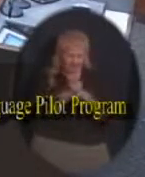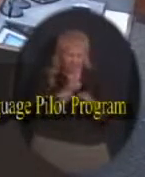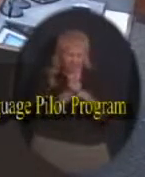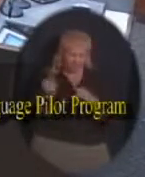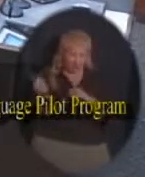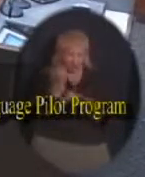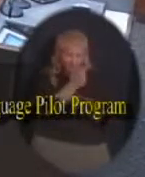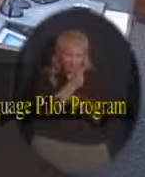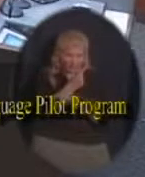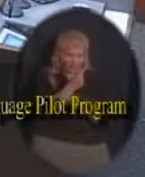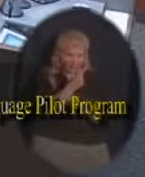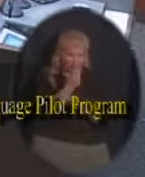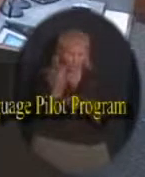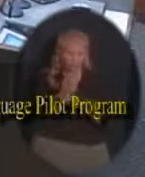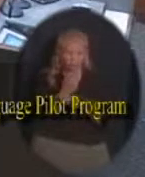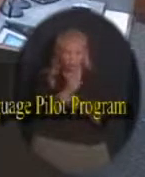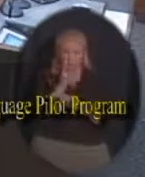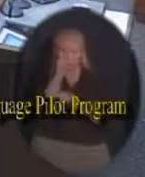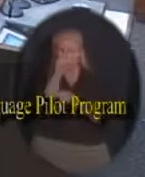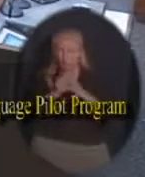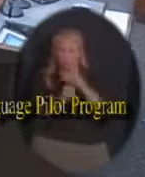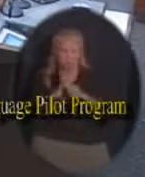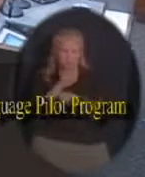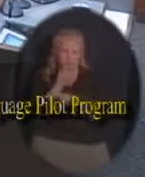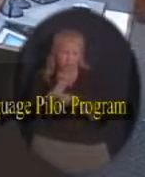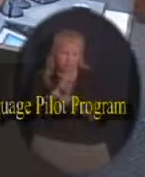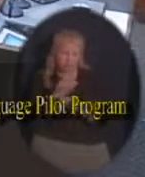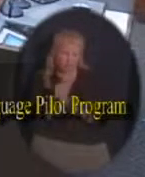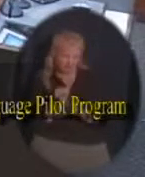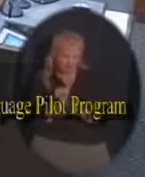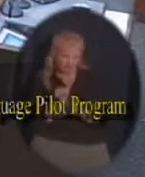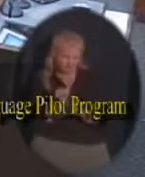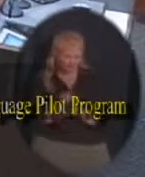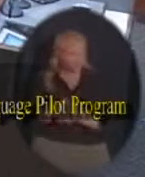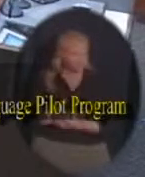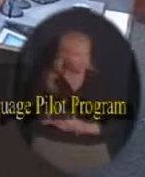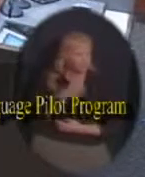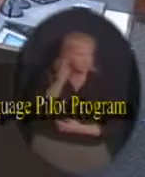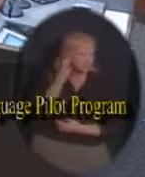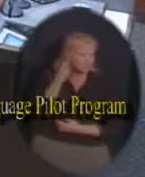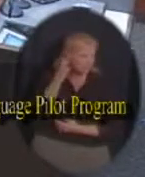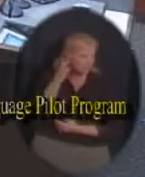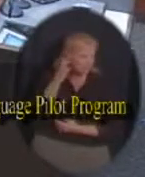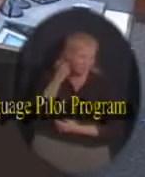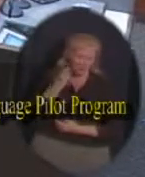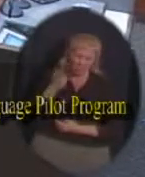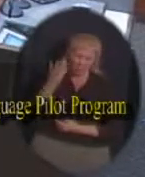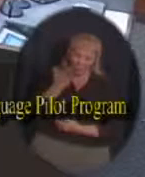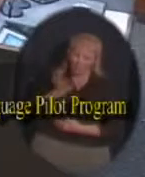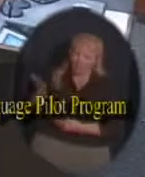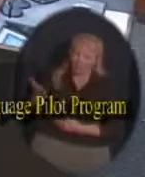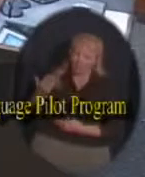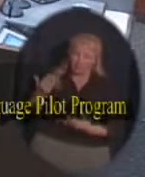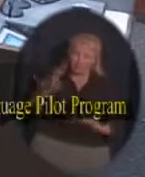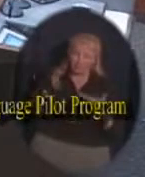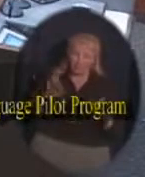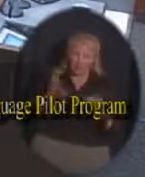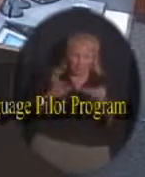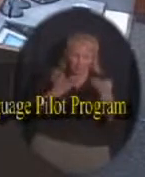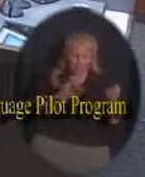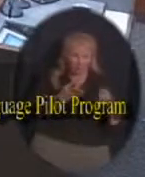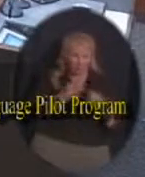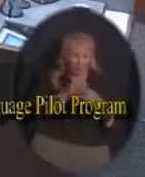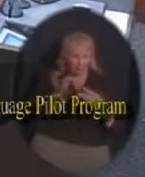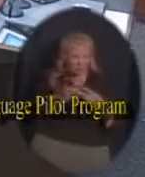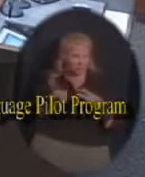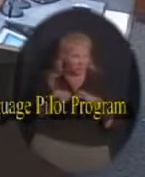that may give you some options in the year is that, you know, obviously